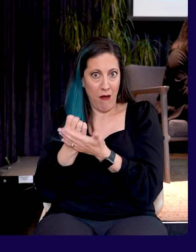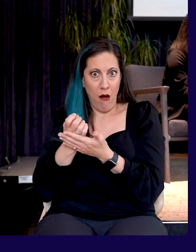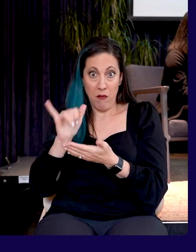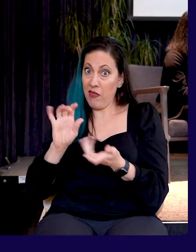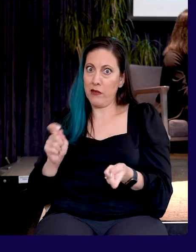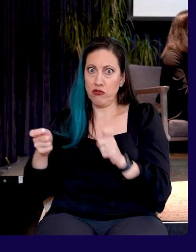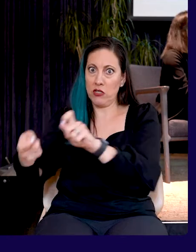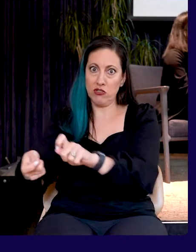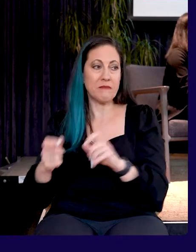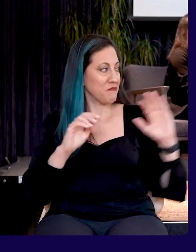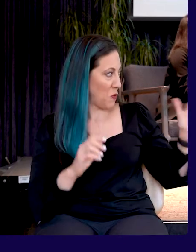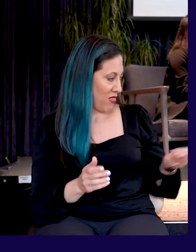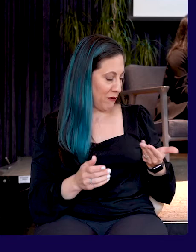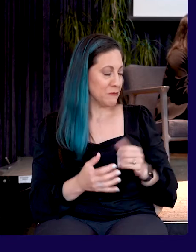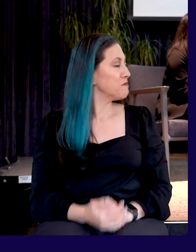Katie.